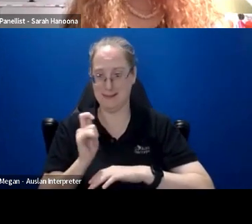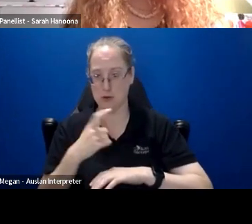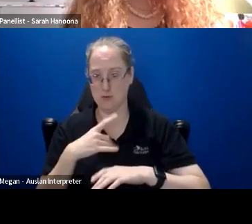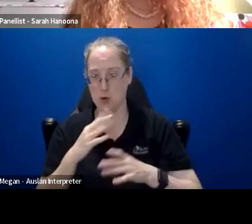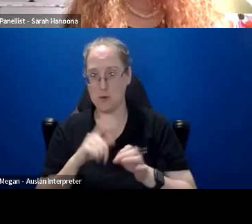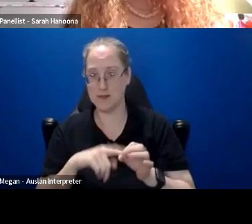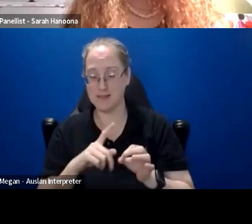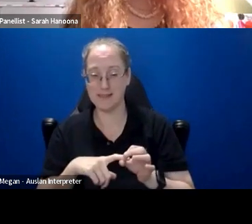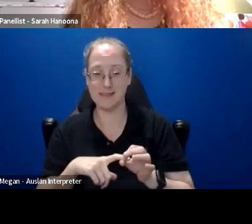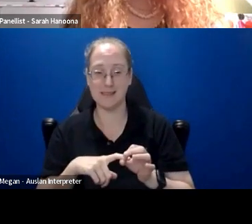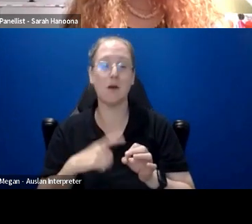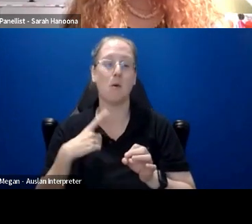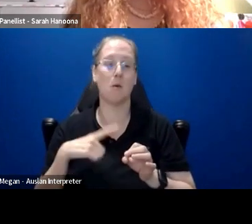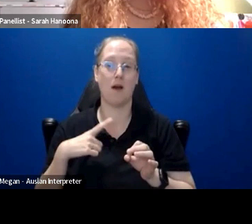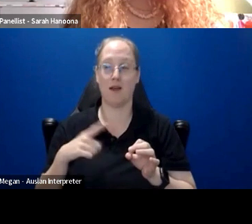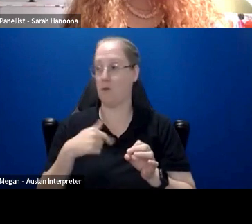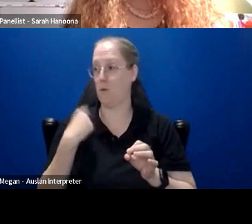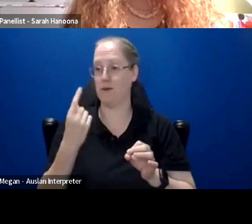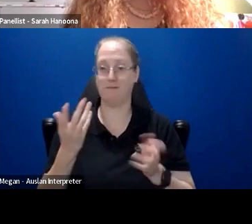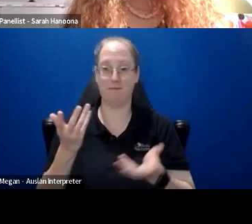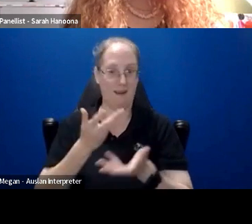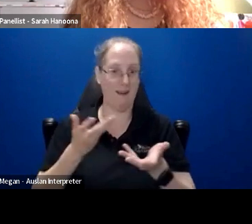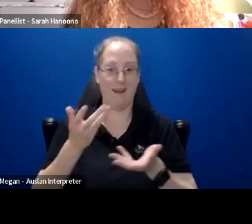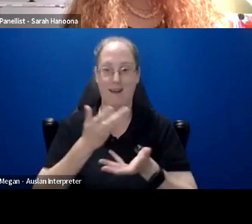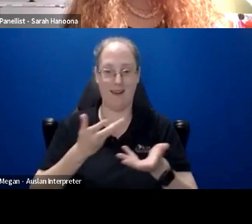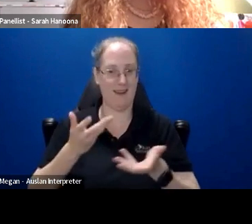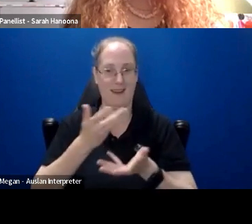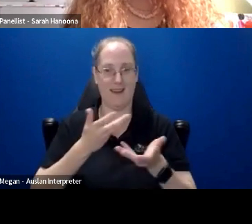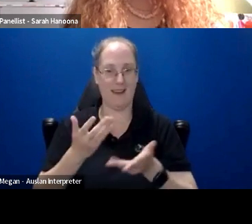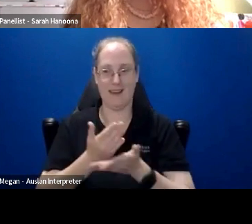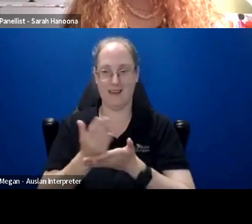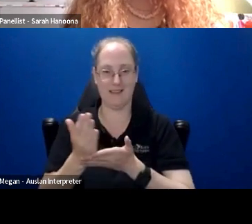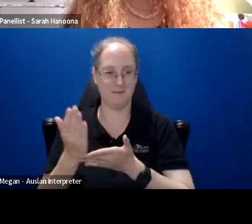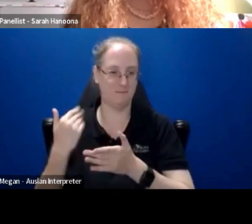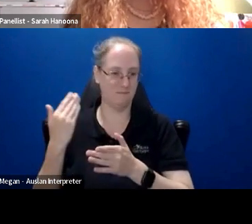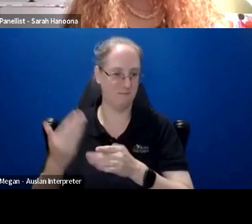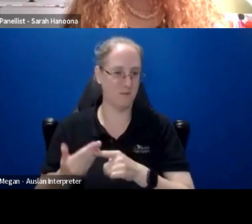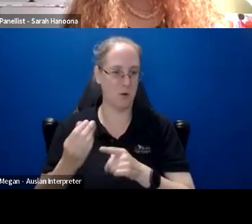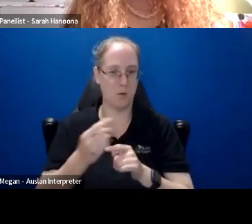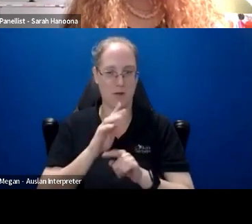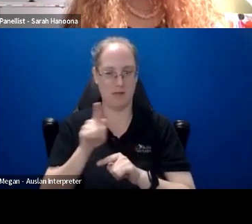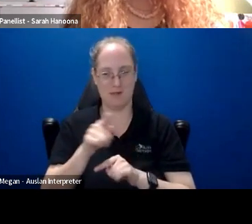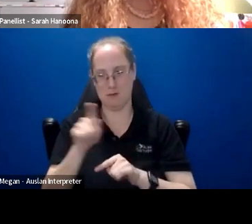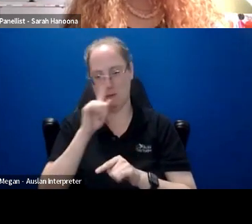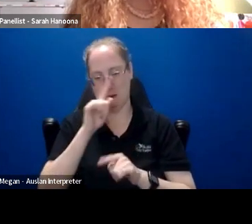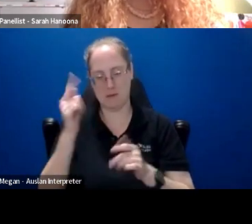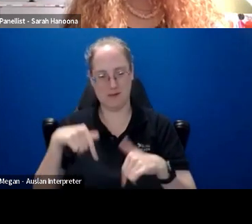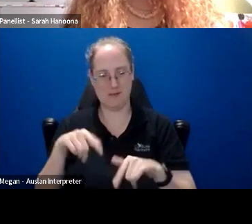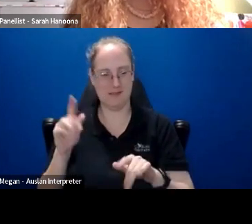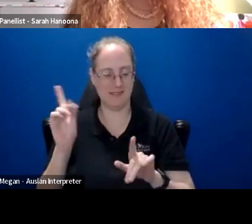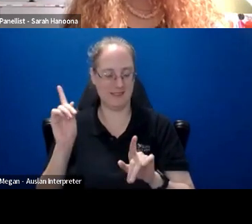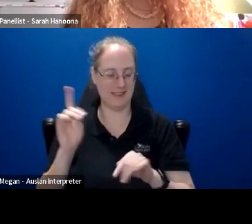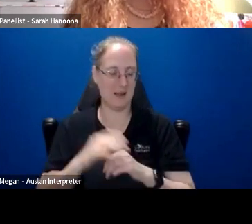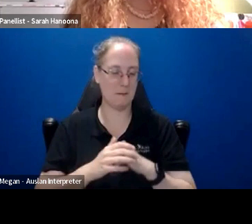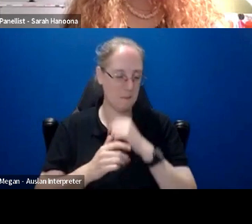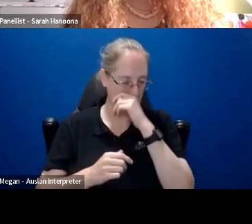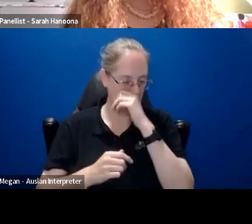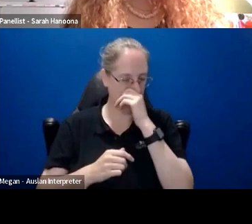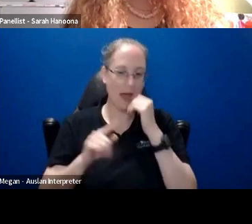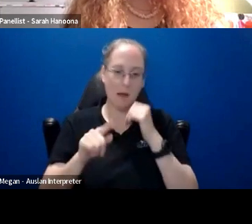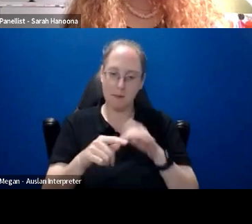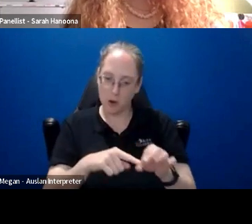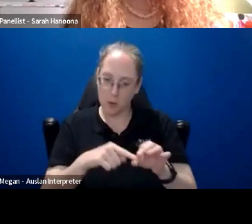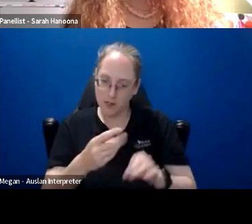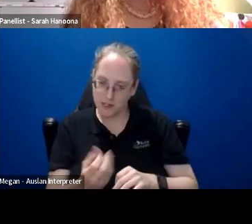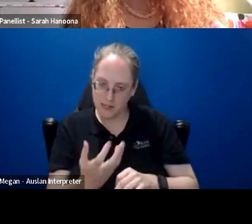and I think that's due to us having a really rich conversation with the panelists. I do have a question here for Sarah